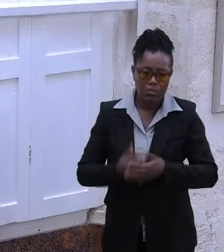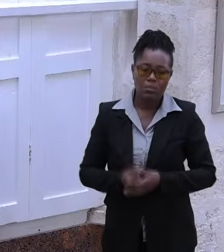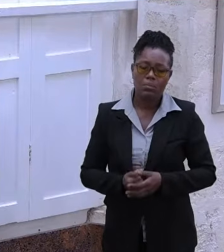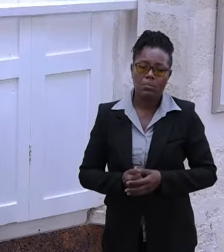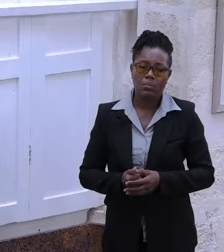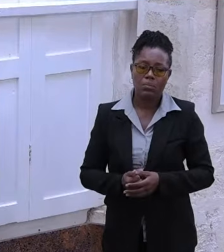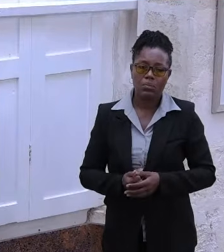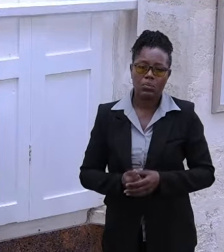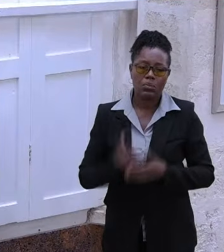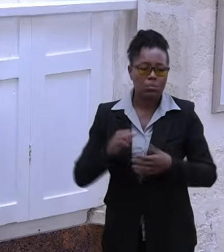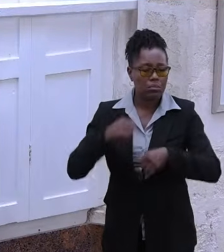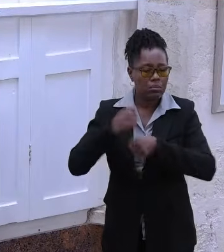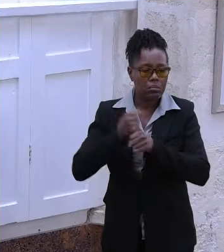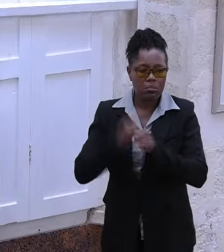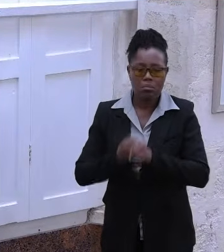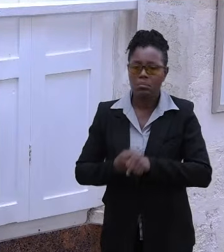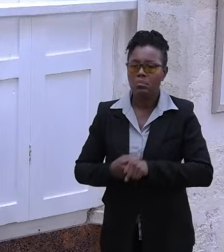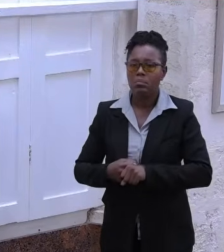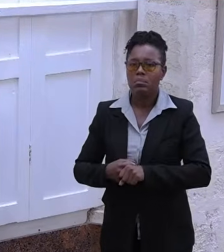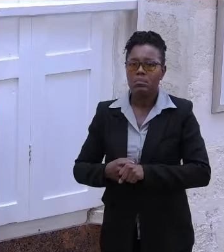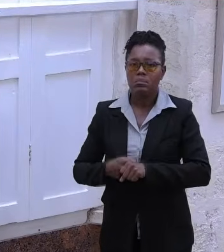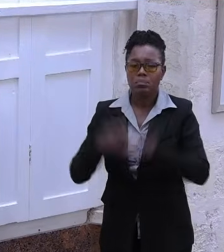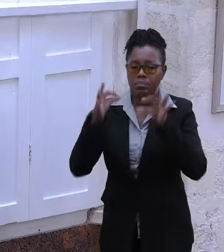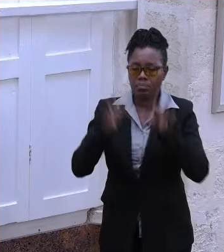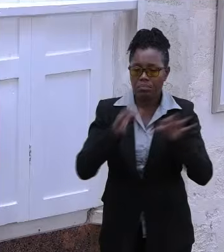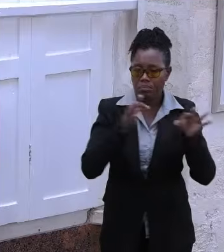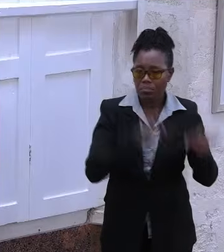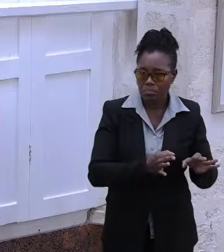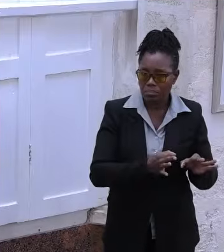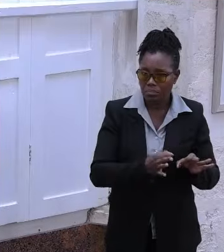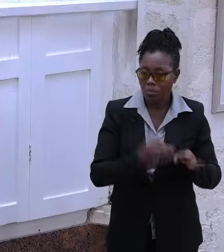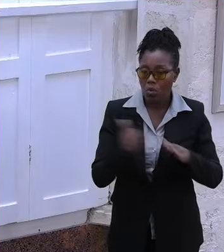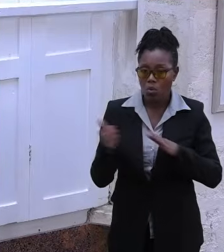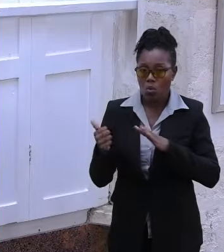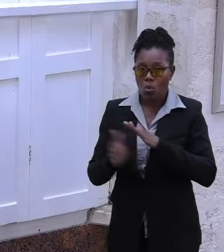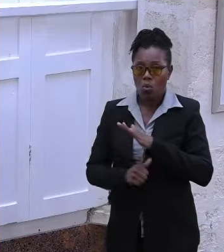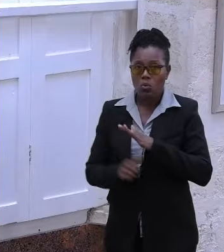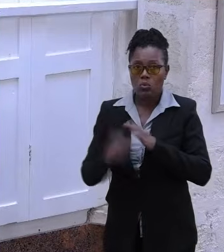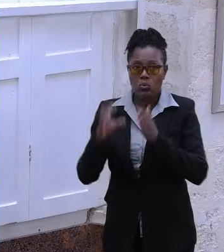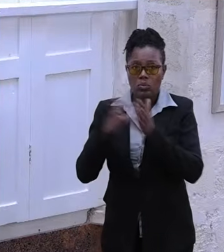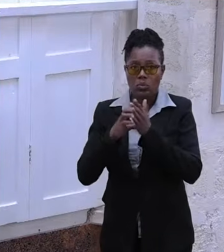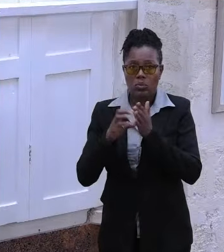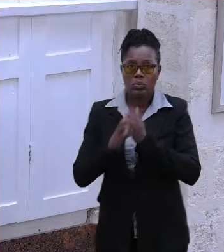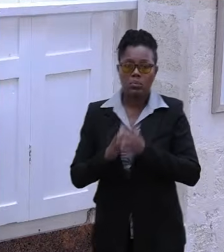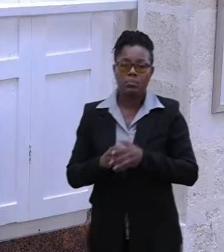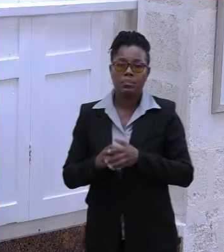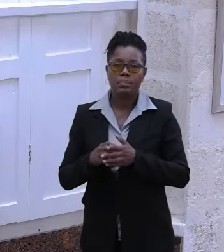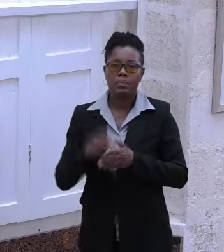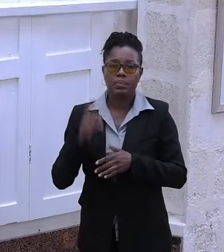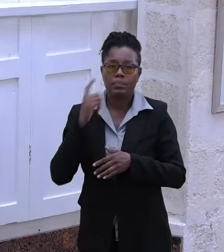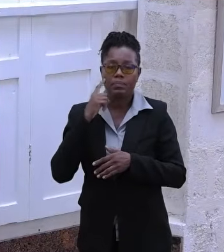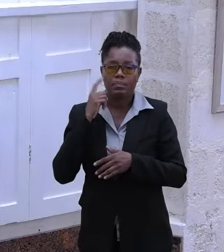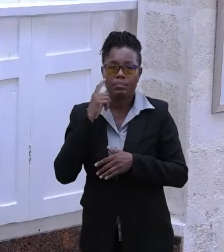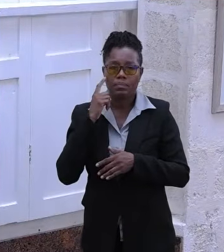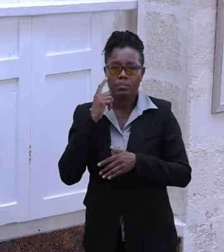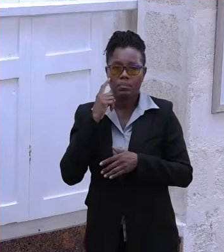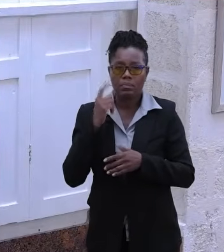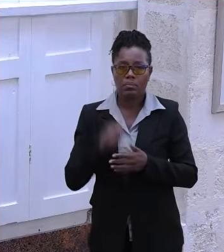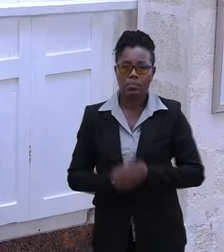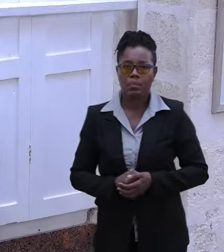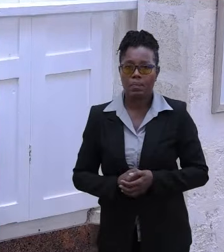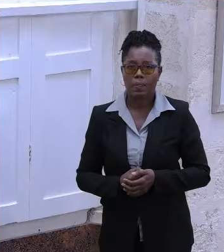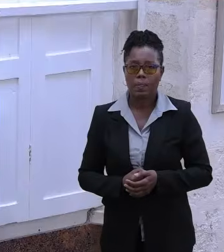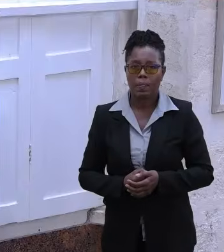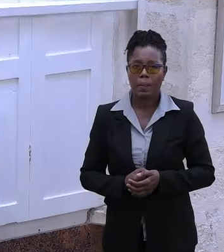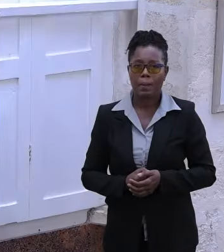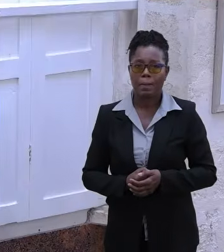make decisions in finality. Under the section, and I think it bears ready reading, that the person